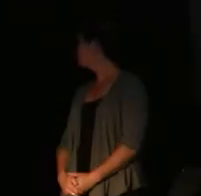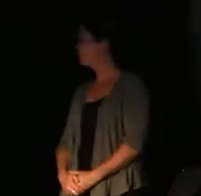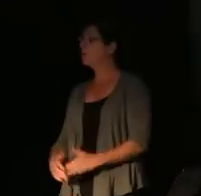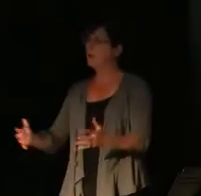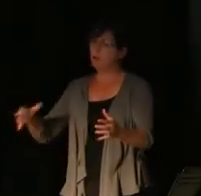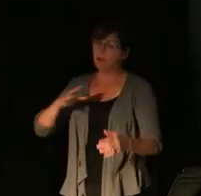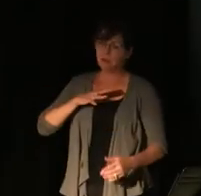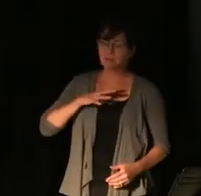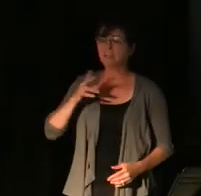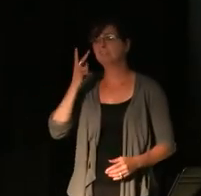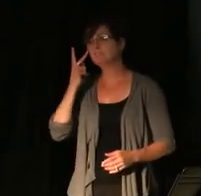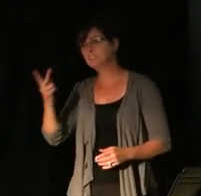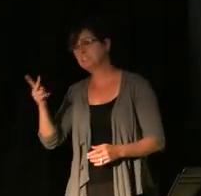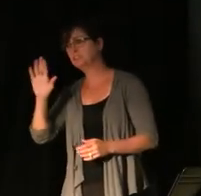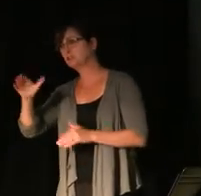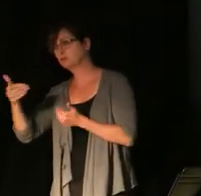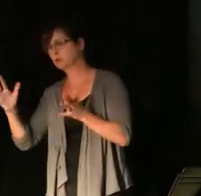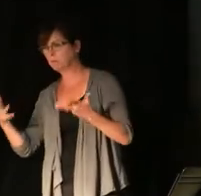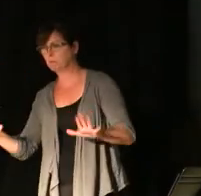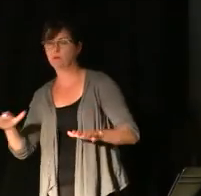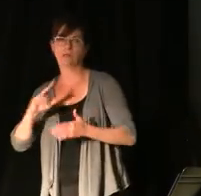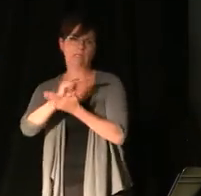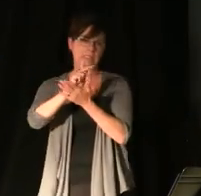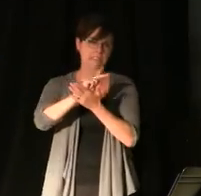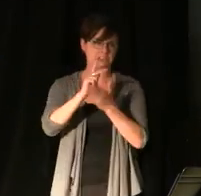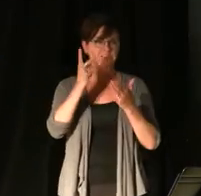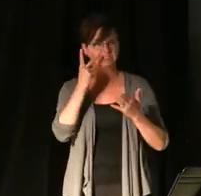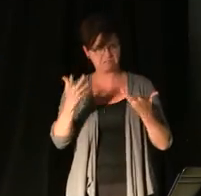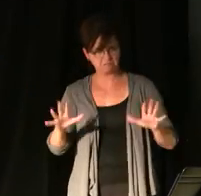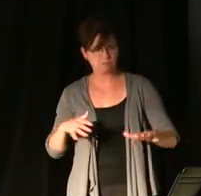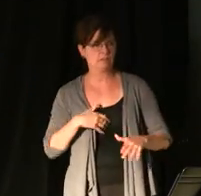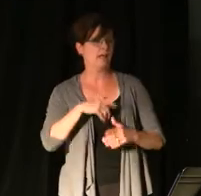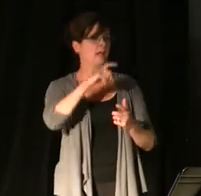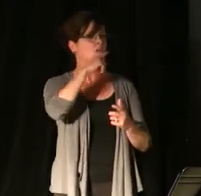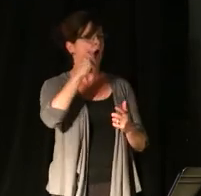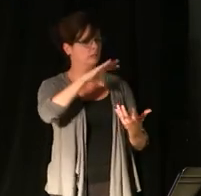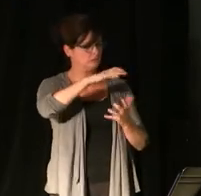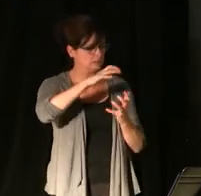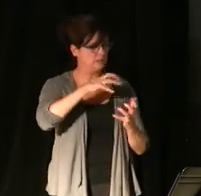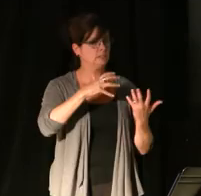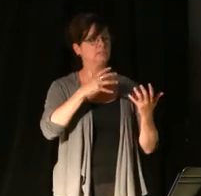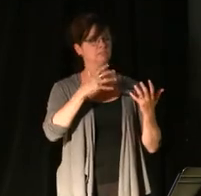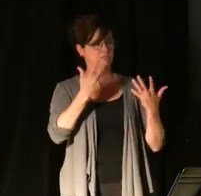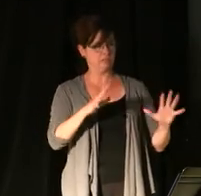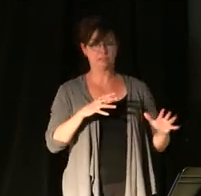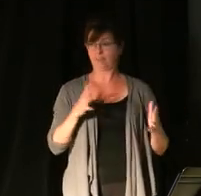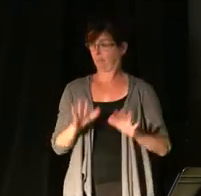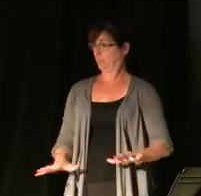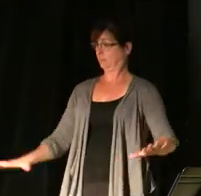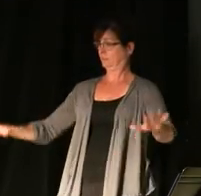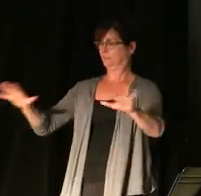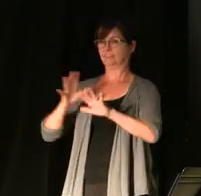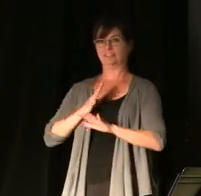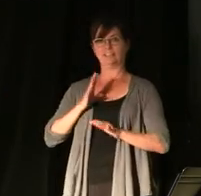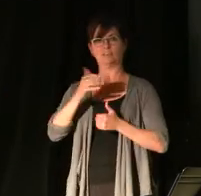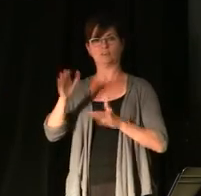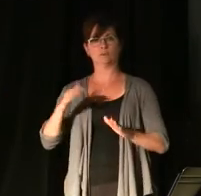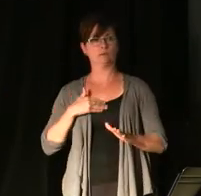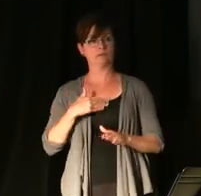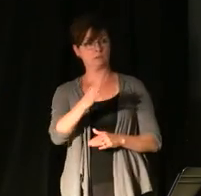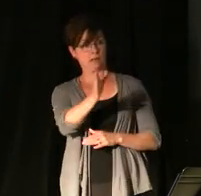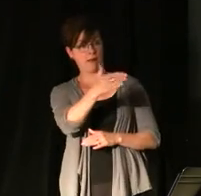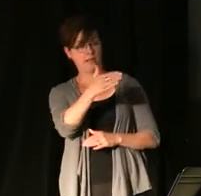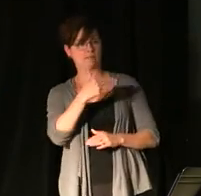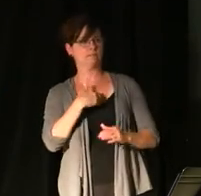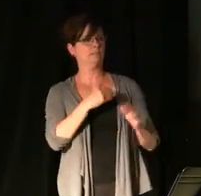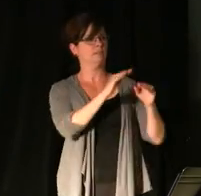Okay, so you've seen your room, the kitchen, and the laundry facilities. This is our living room. And over to your left is our video